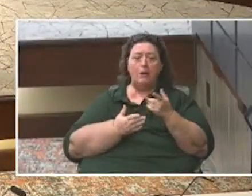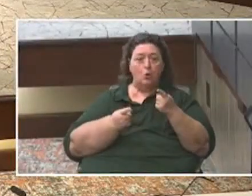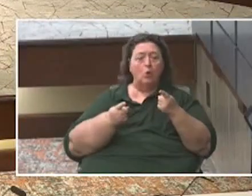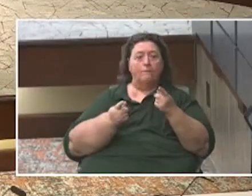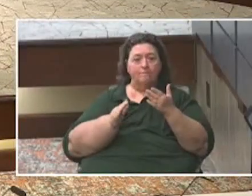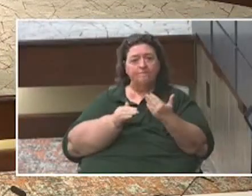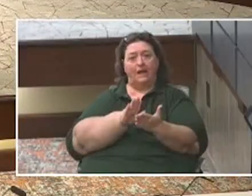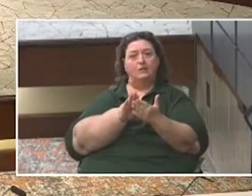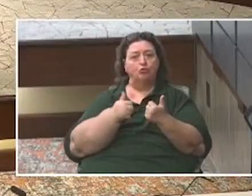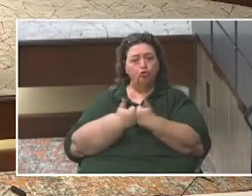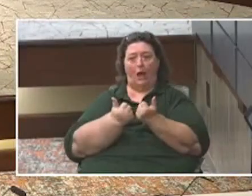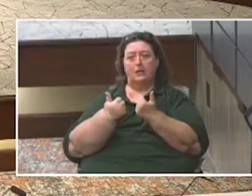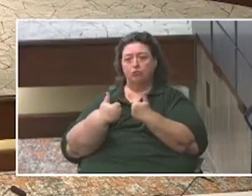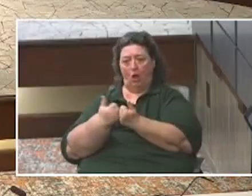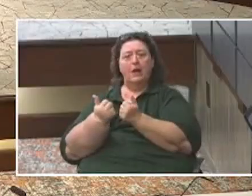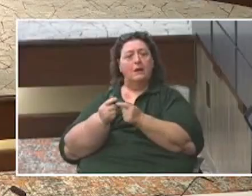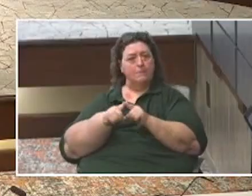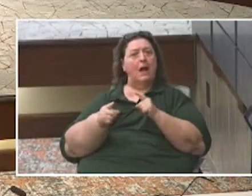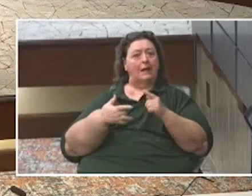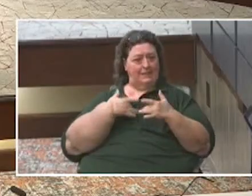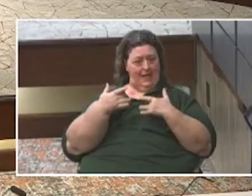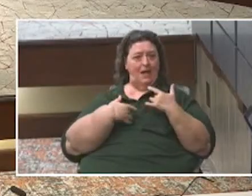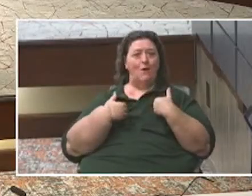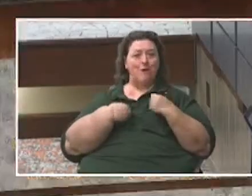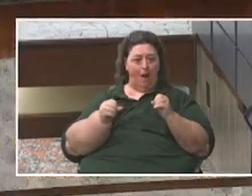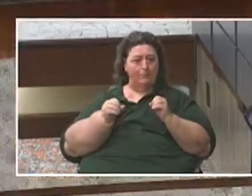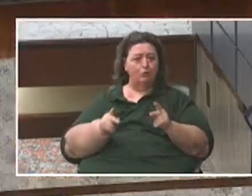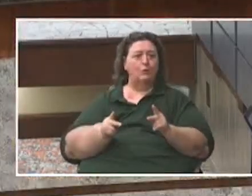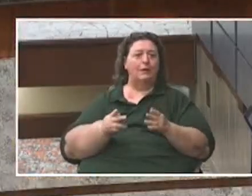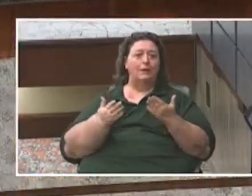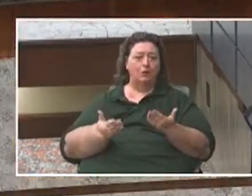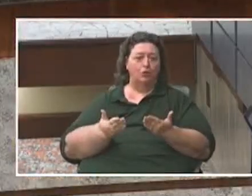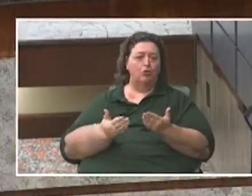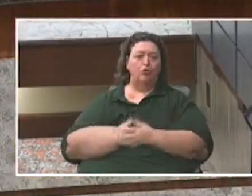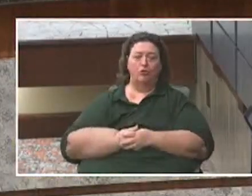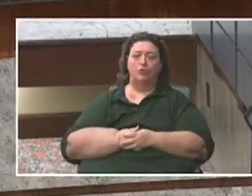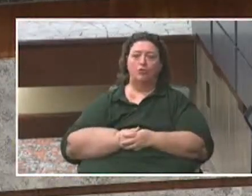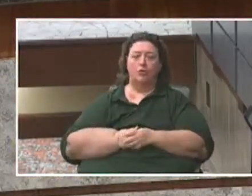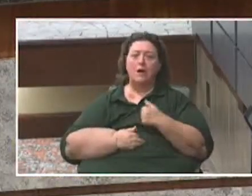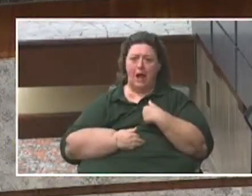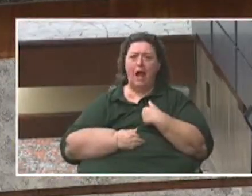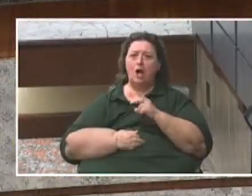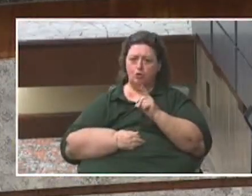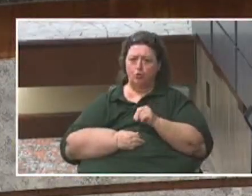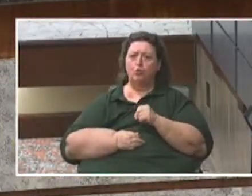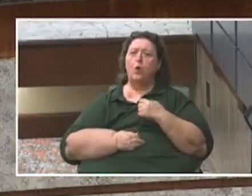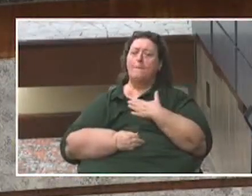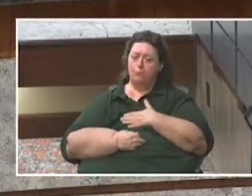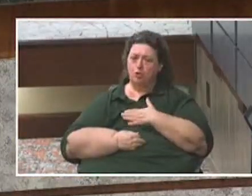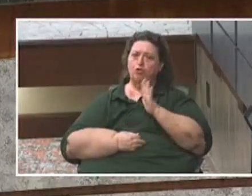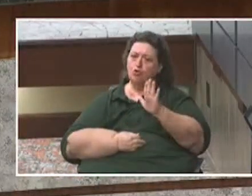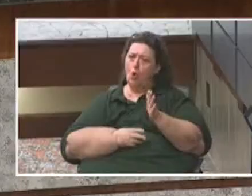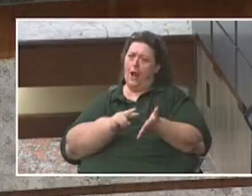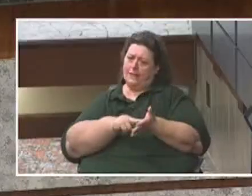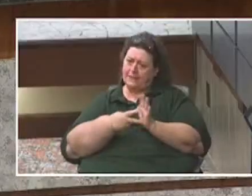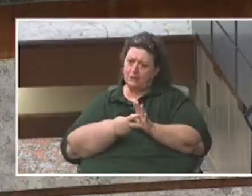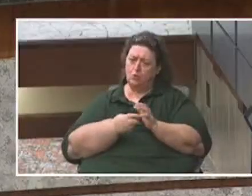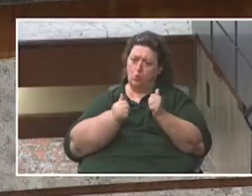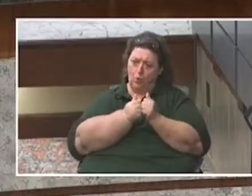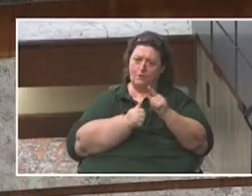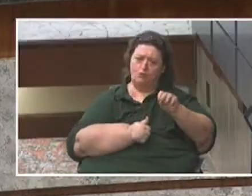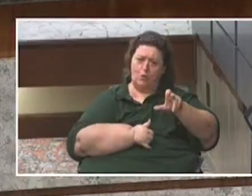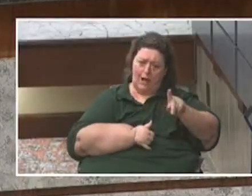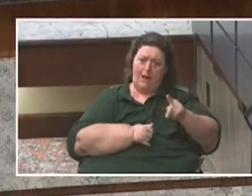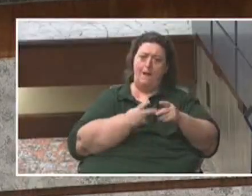challenges, but also the excitement and the opportunities here. I do appreciate the intentionality with the track.